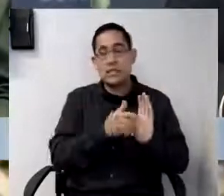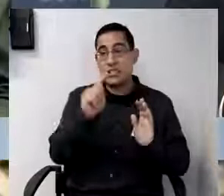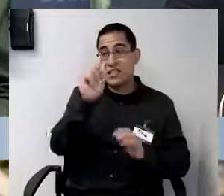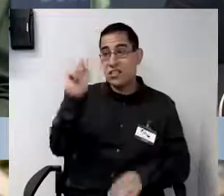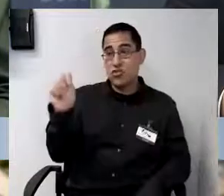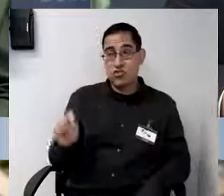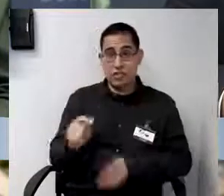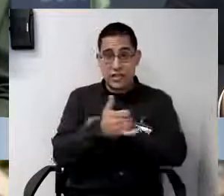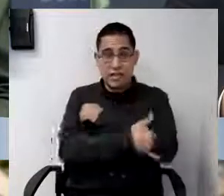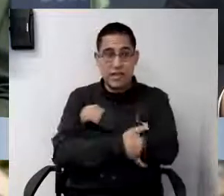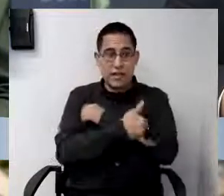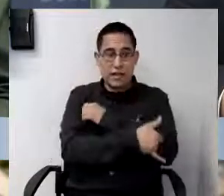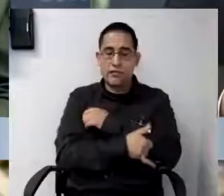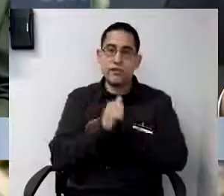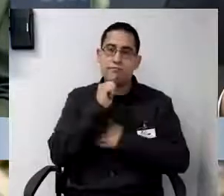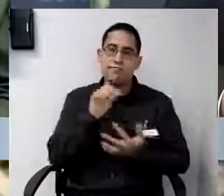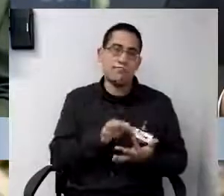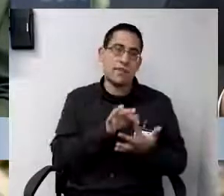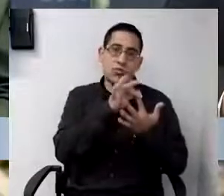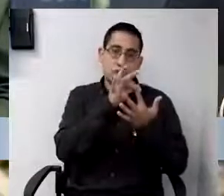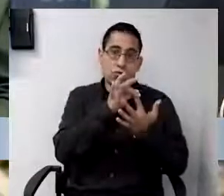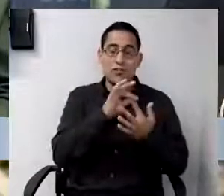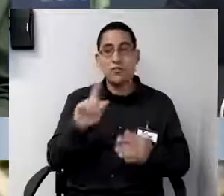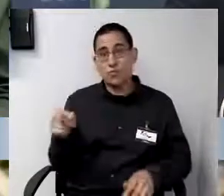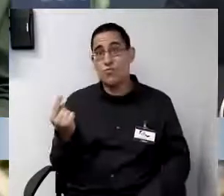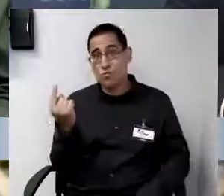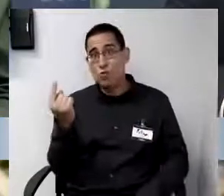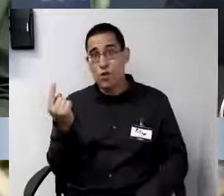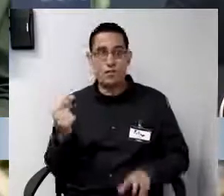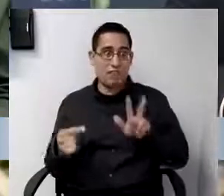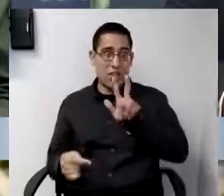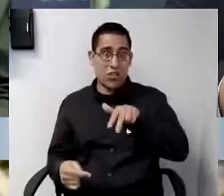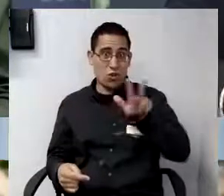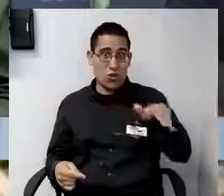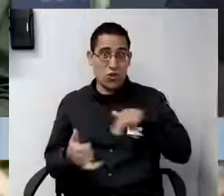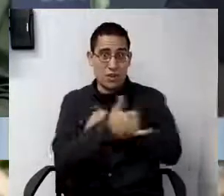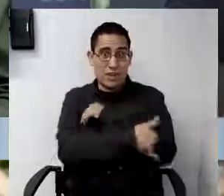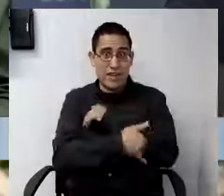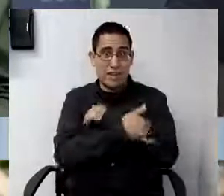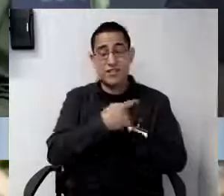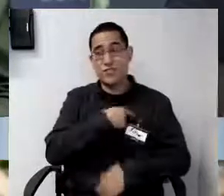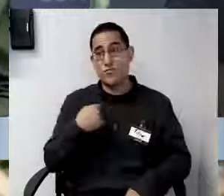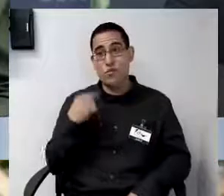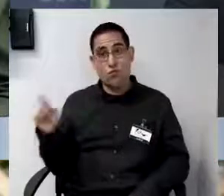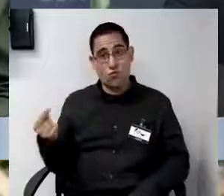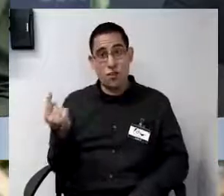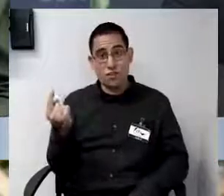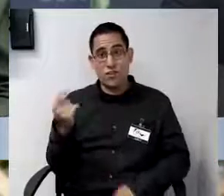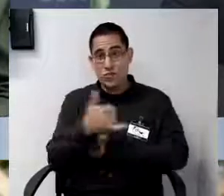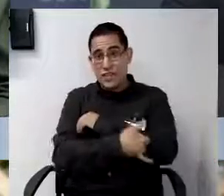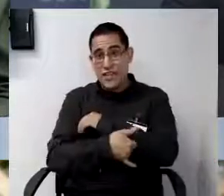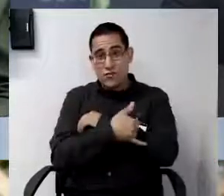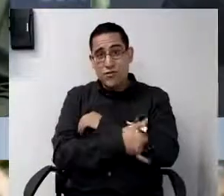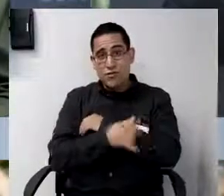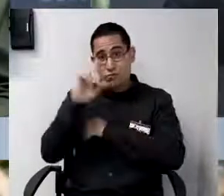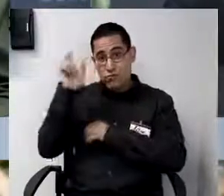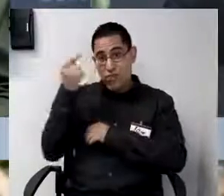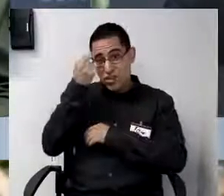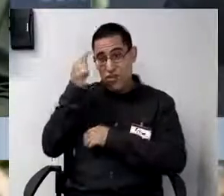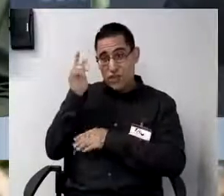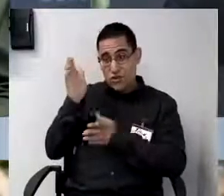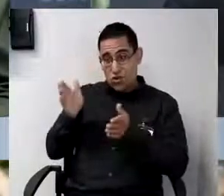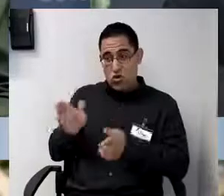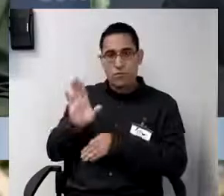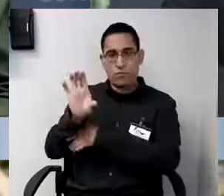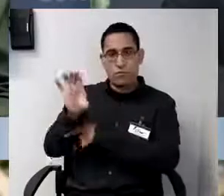that. We were one of 33 counties that were forced by the governor to ramp back. There are